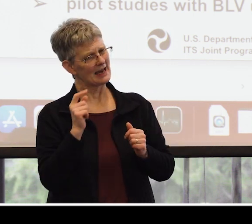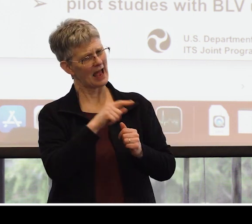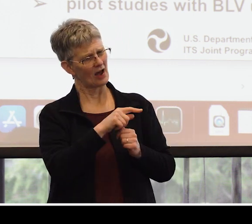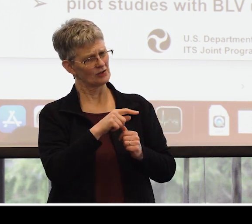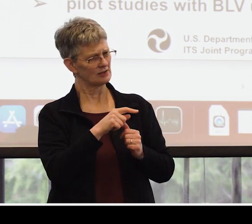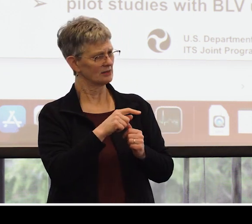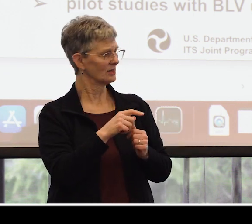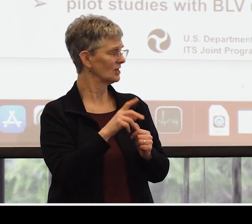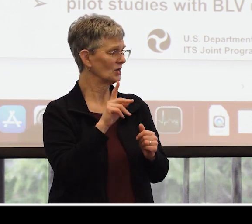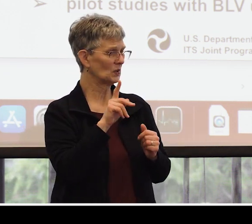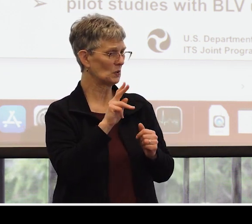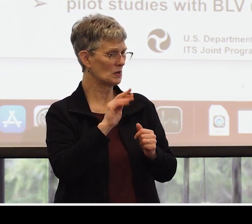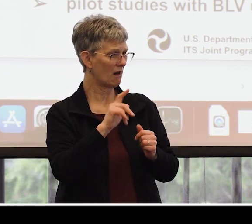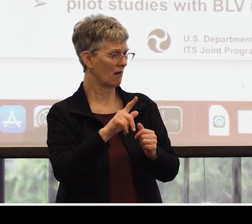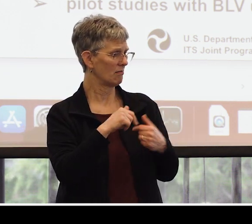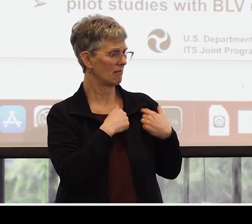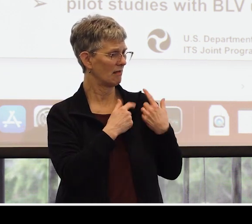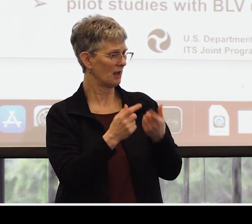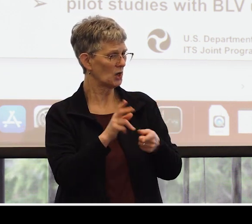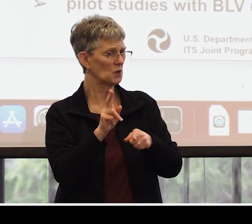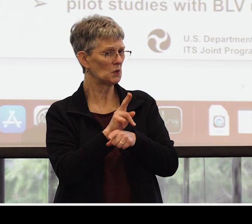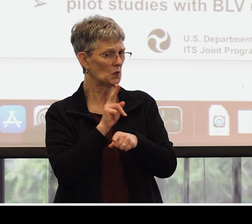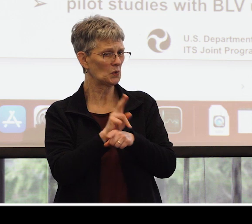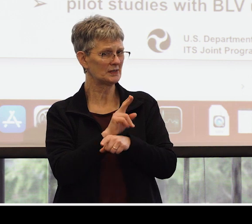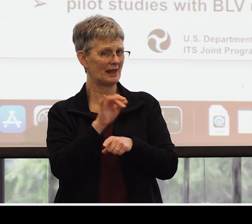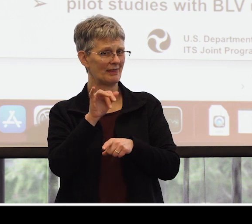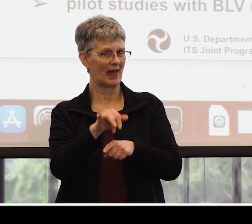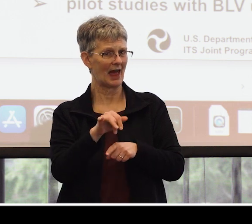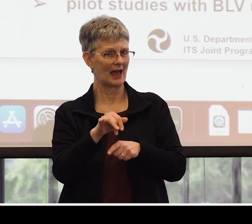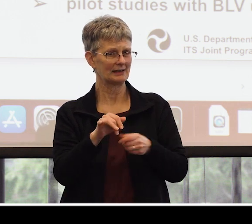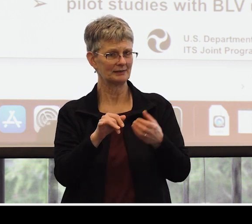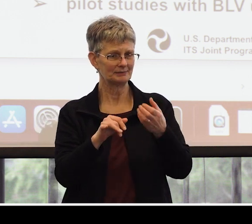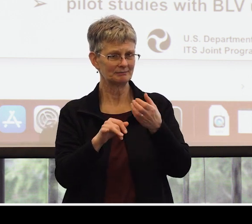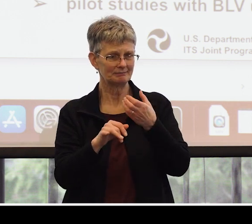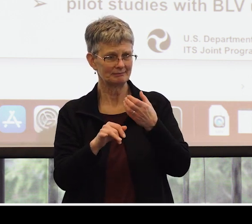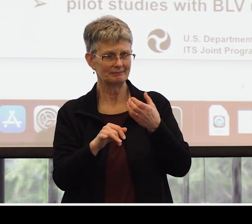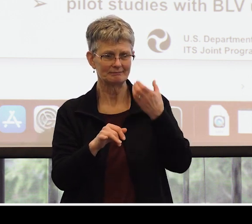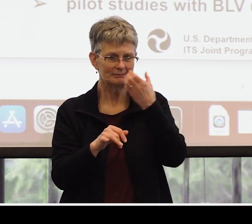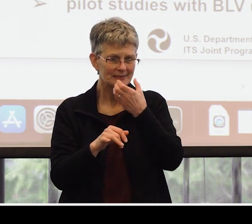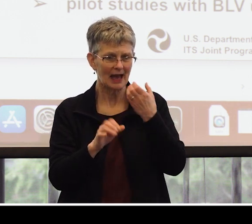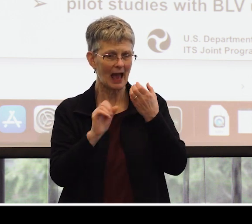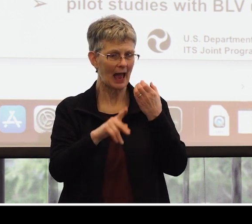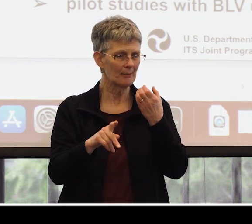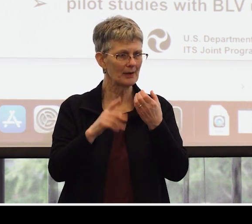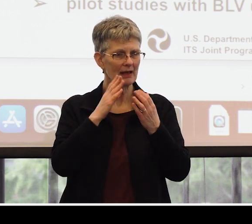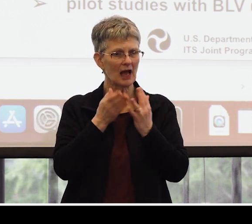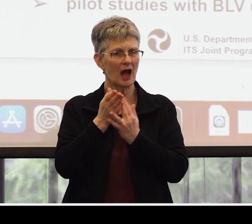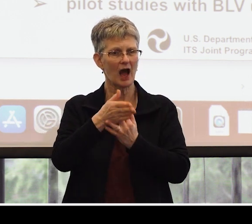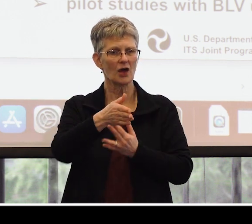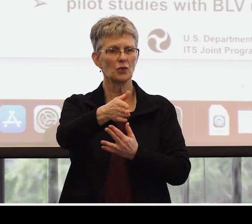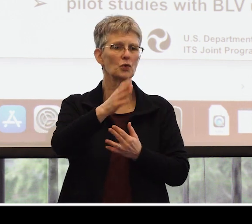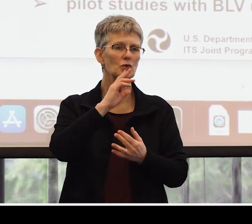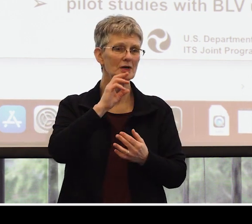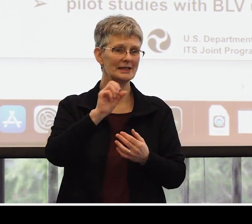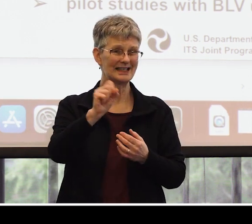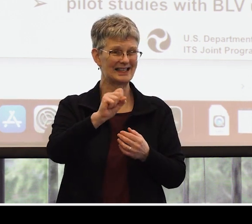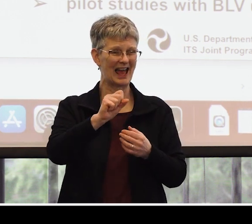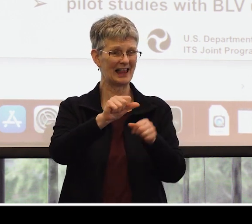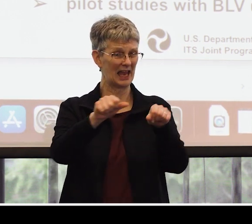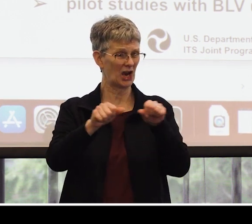Like how accurate has the information about like trash bins and fire hydrants